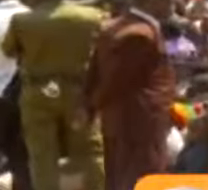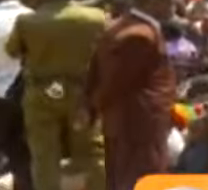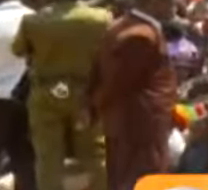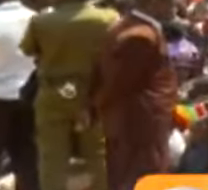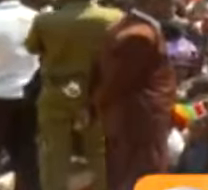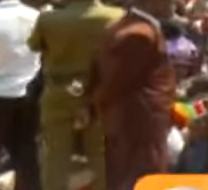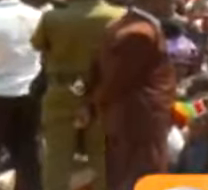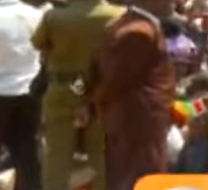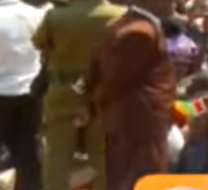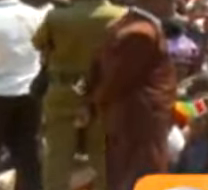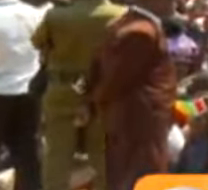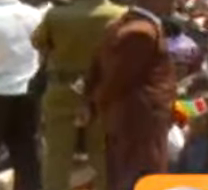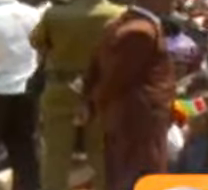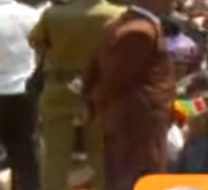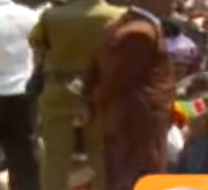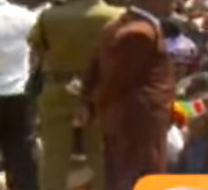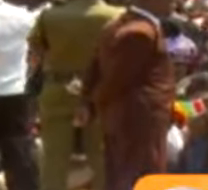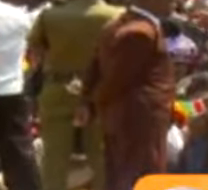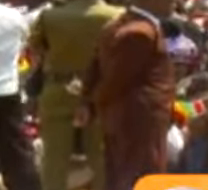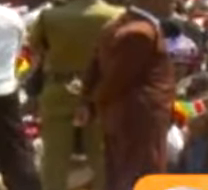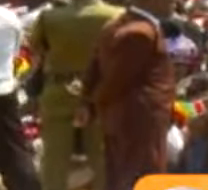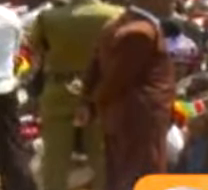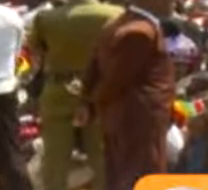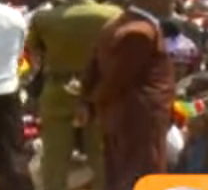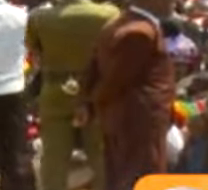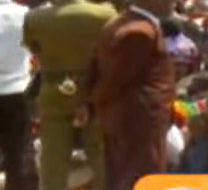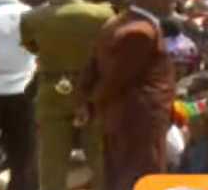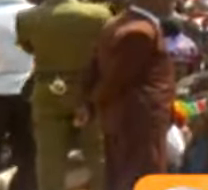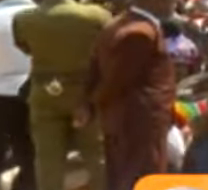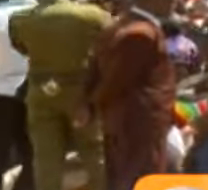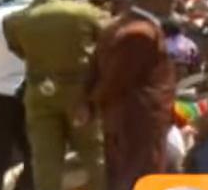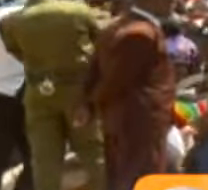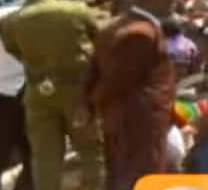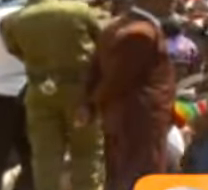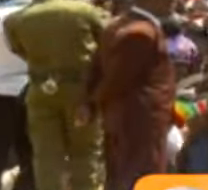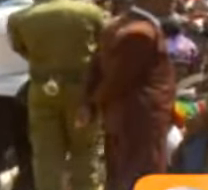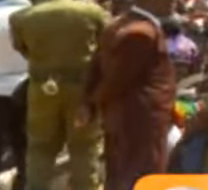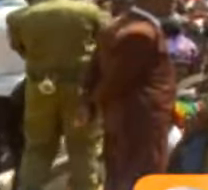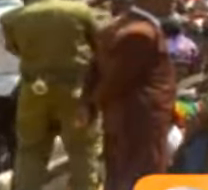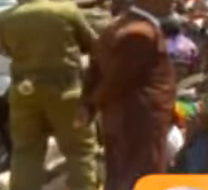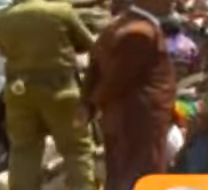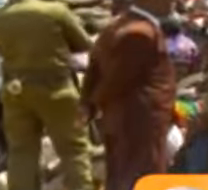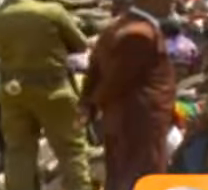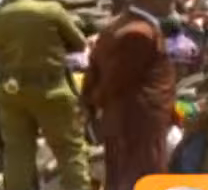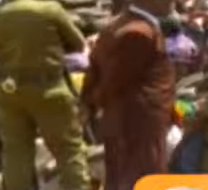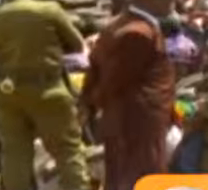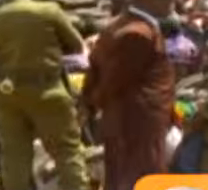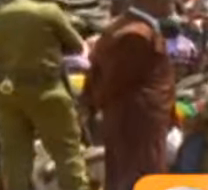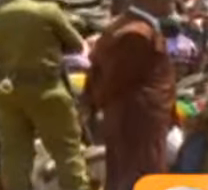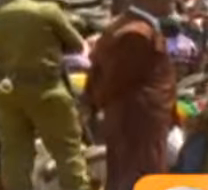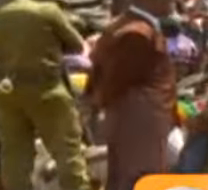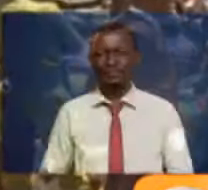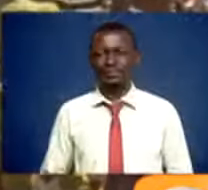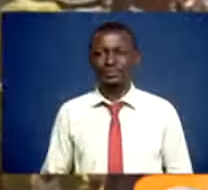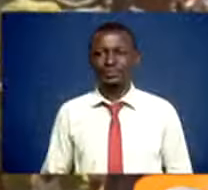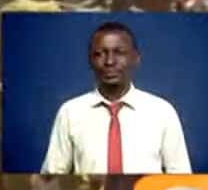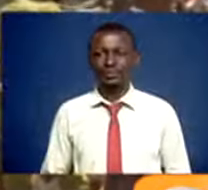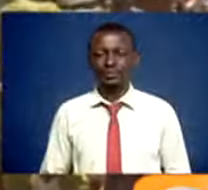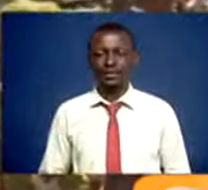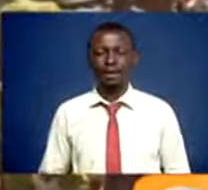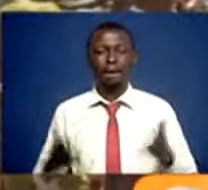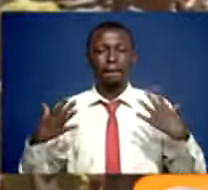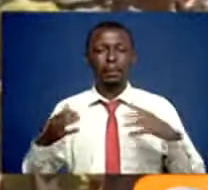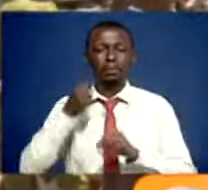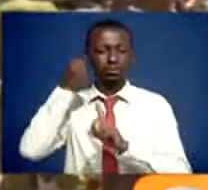stadium named to honor the memory of one of Kenya's finest sons, illustrious freedom